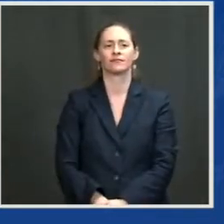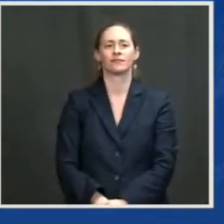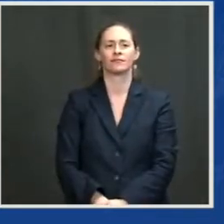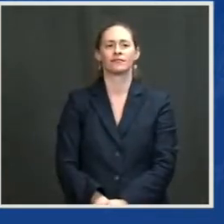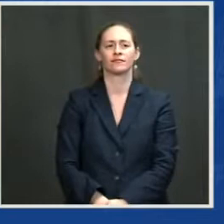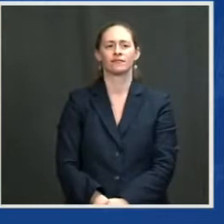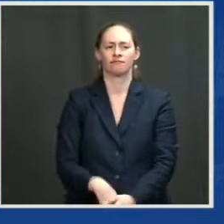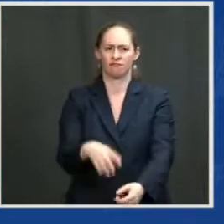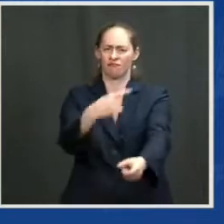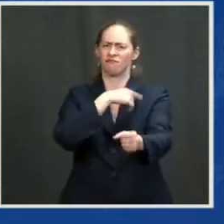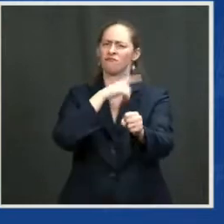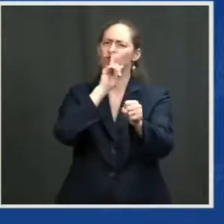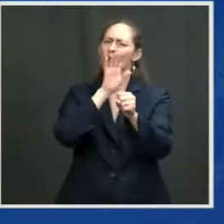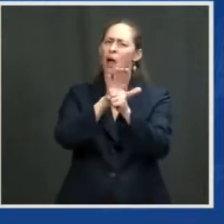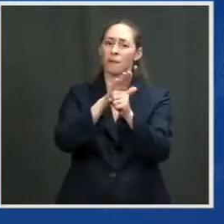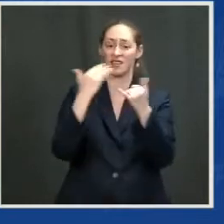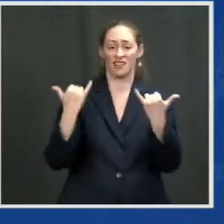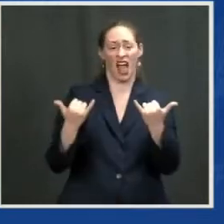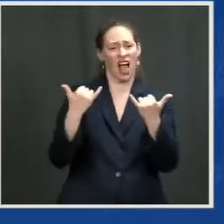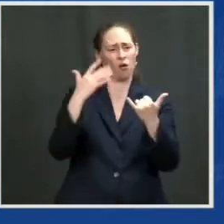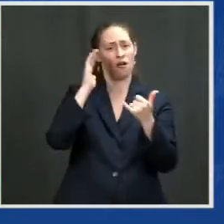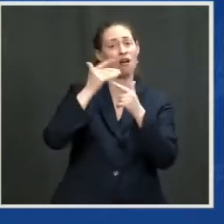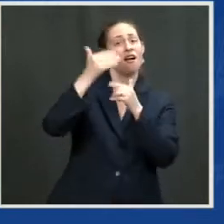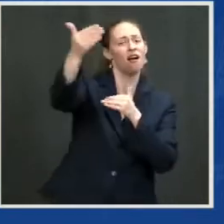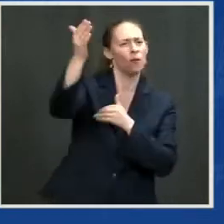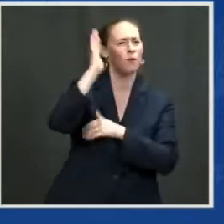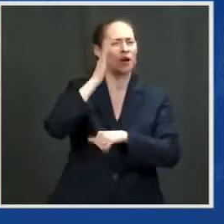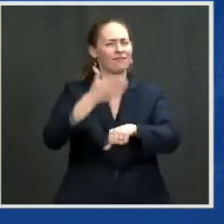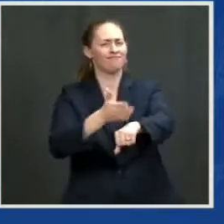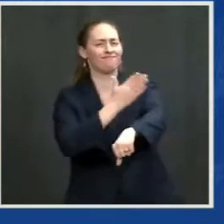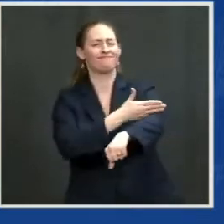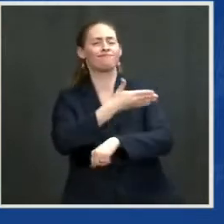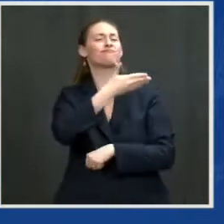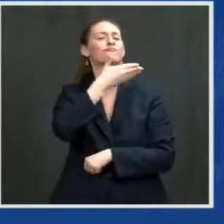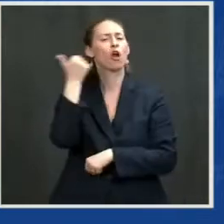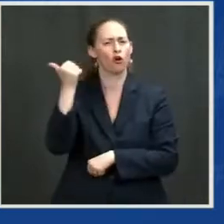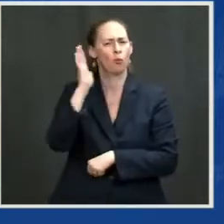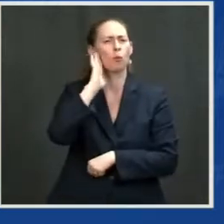build back in a way that all we build is better able to withstand